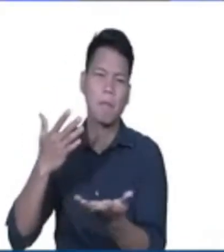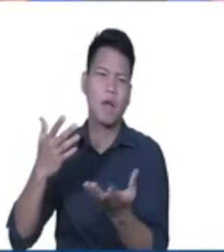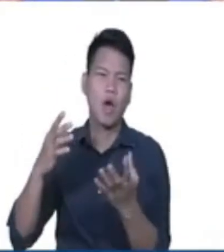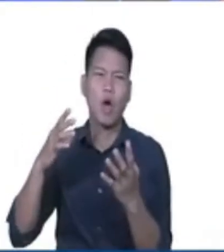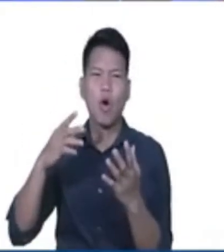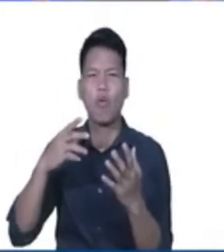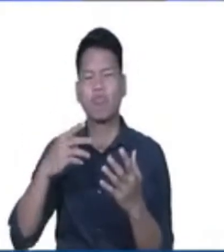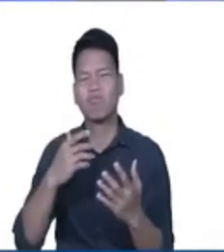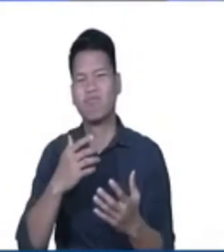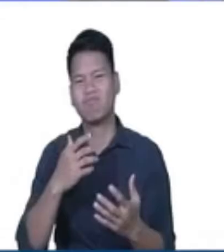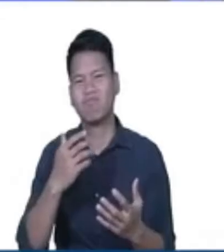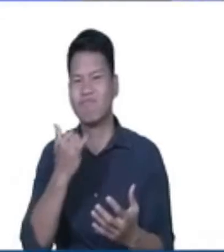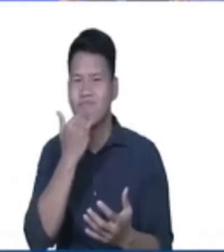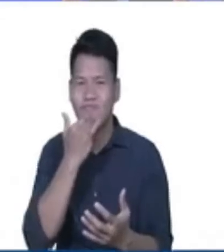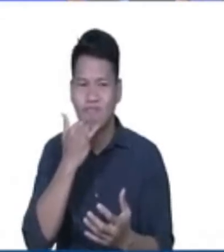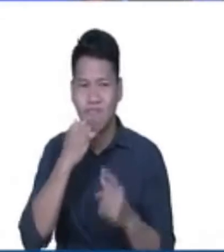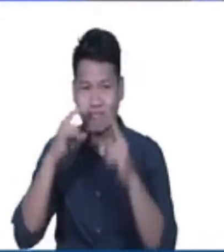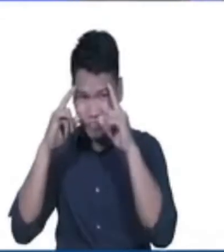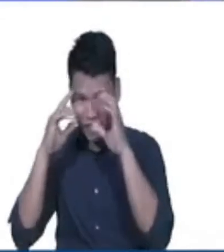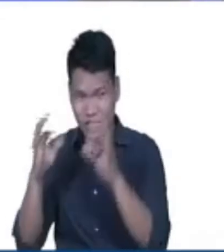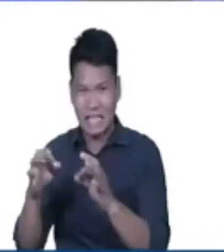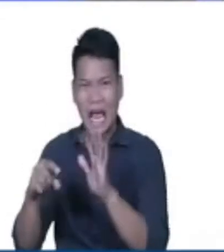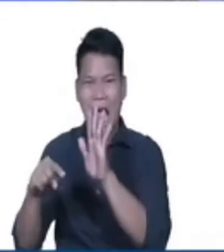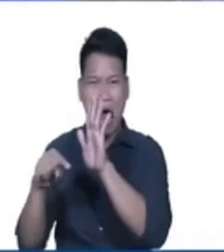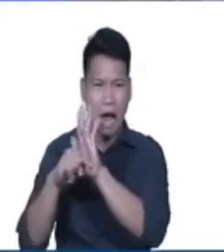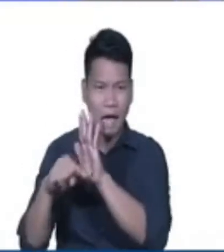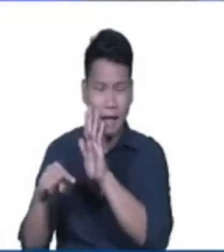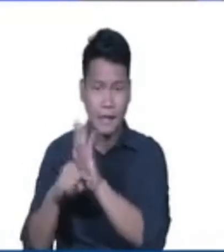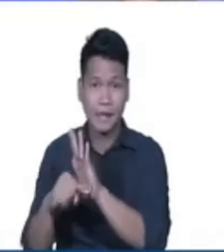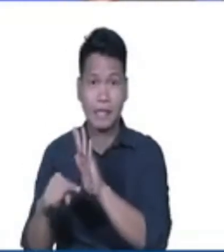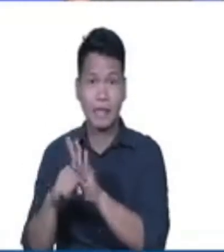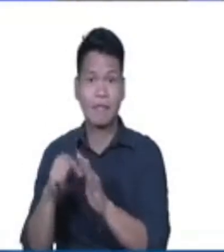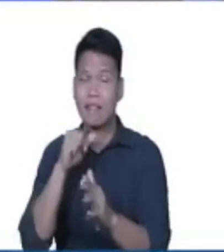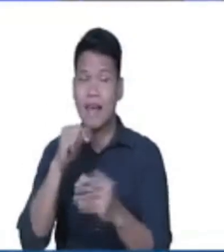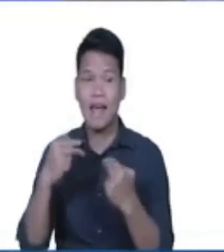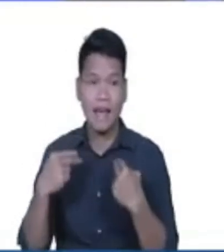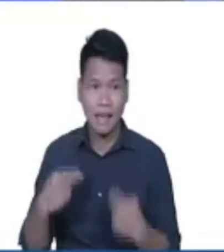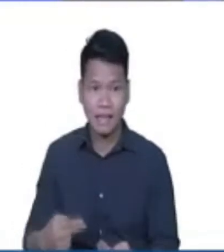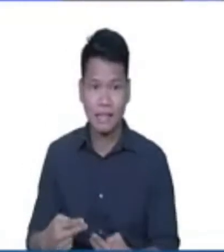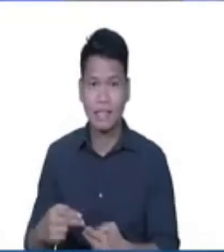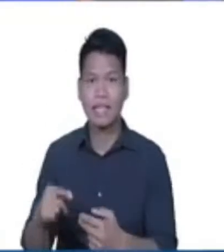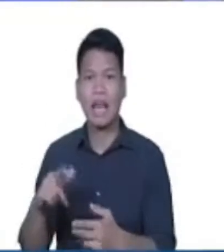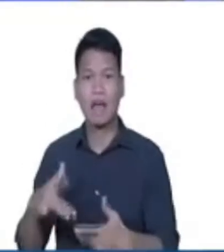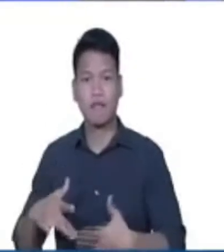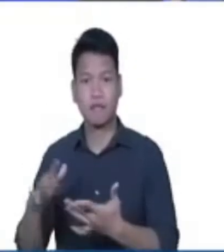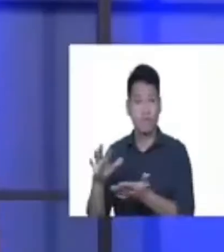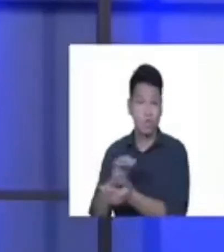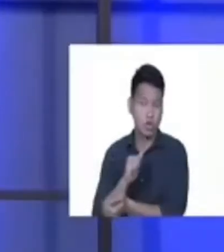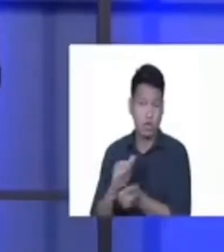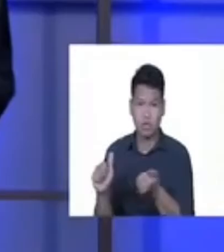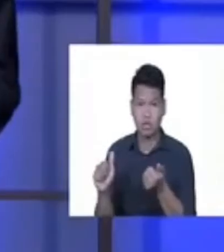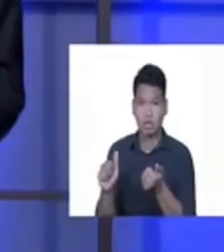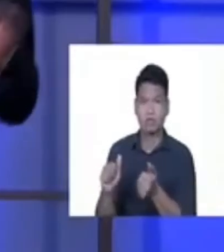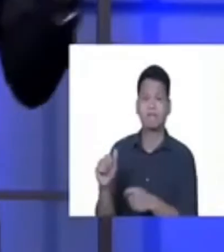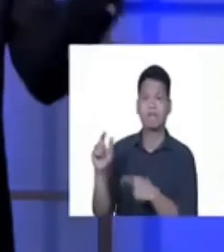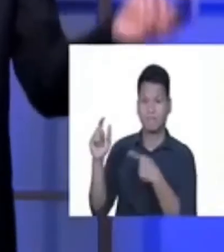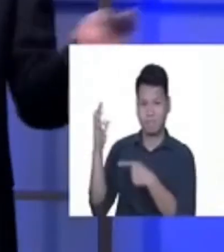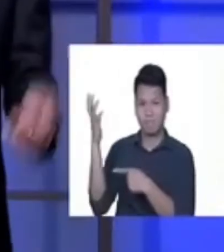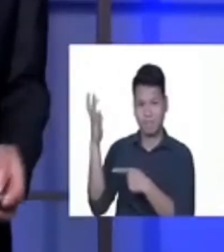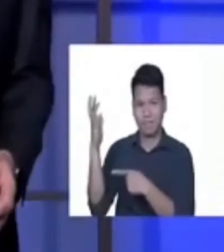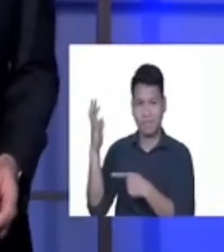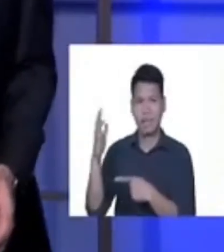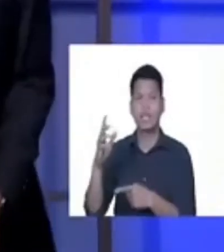negative, the unhealthy, the life-destroying practices. Kaya nga't mga kapatid,